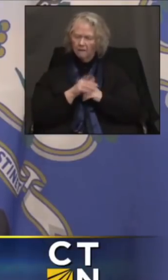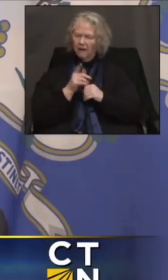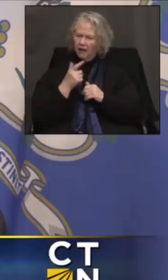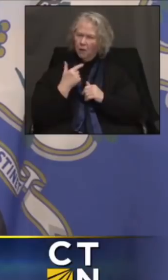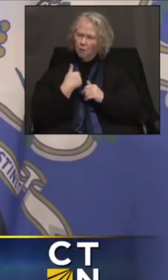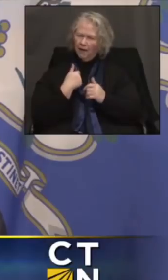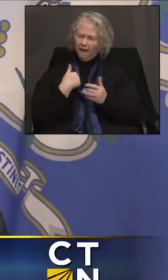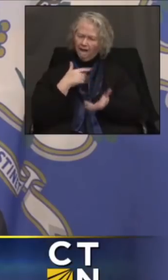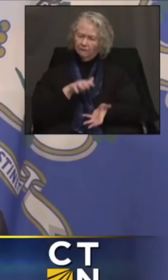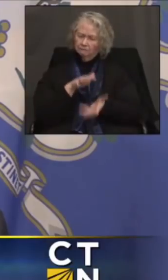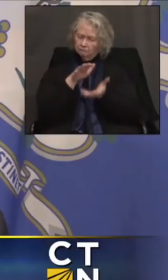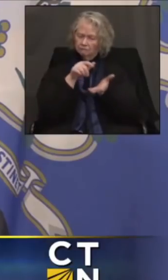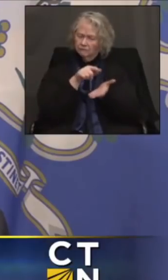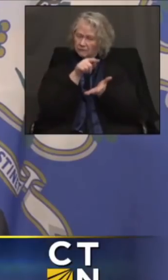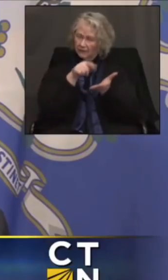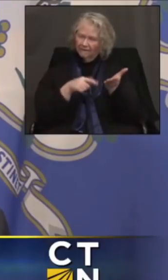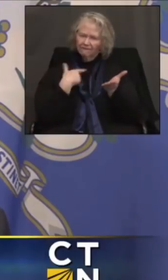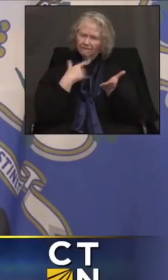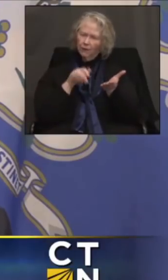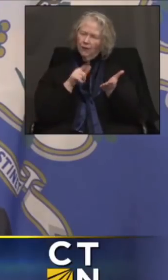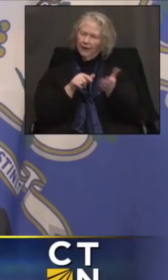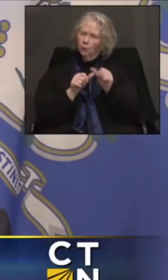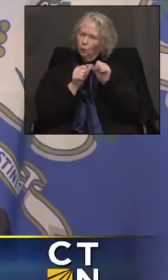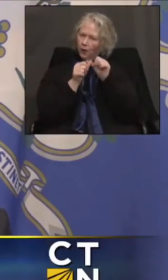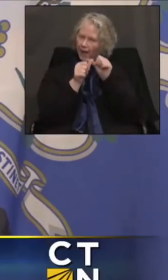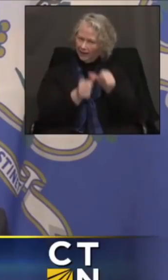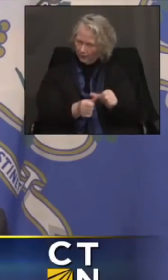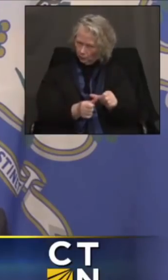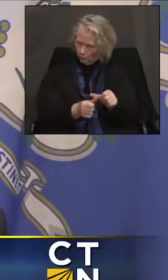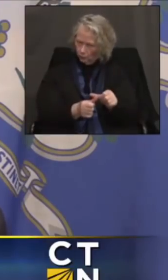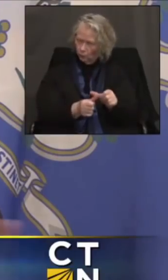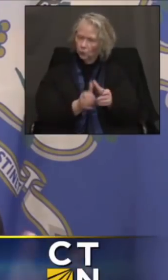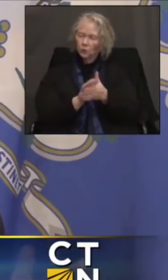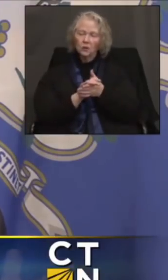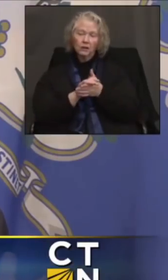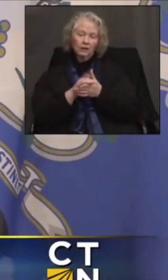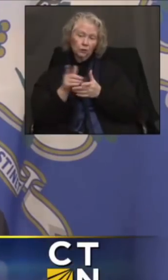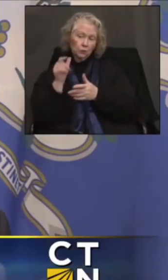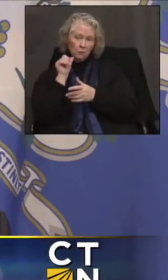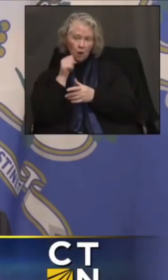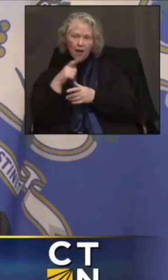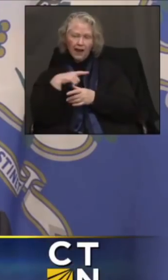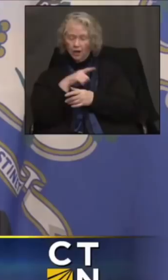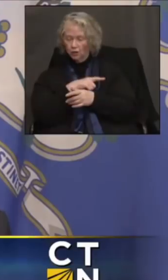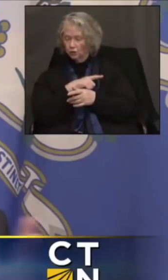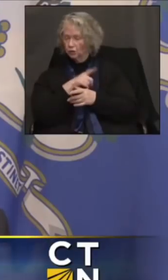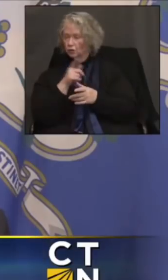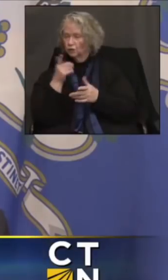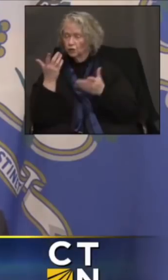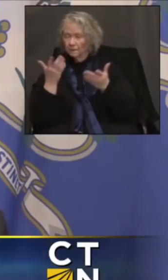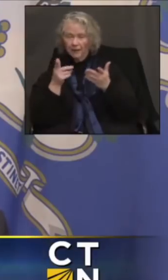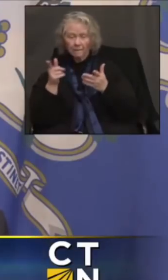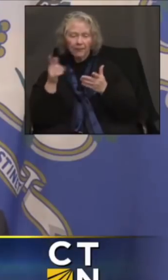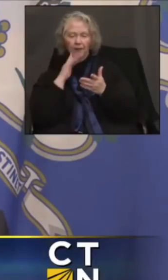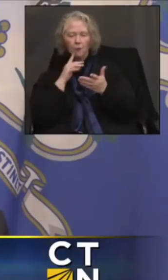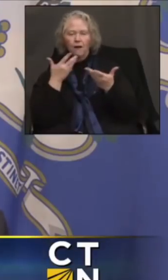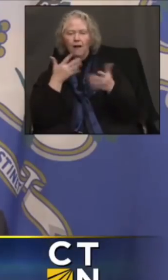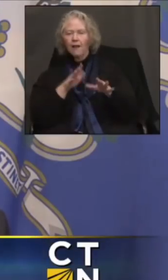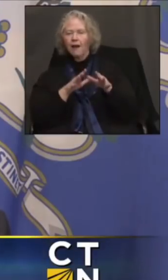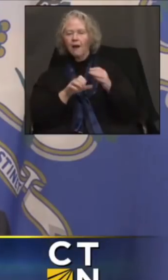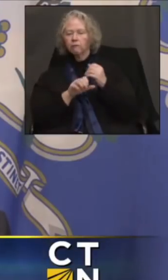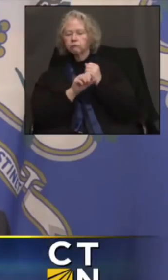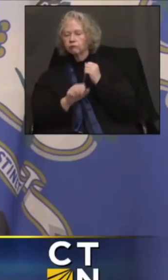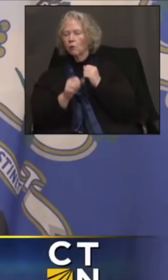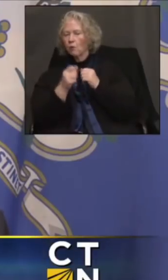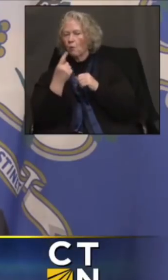be continued for the foreseeable future. And I think the legislature is going to vote tomorrow whether just to roll it over for one more month and give the legislature